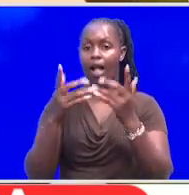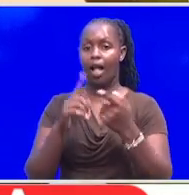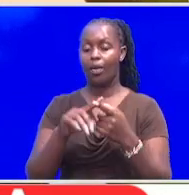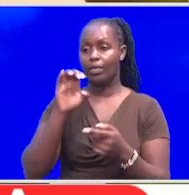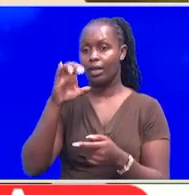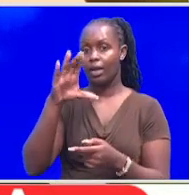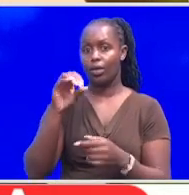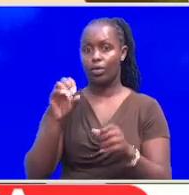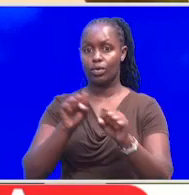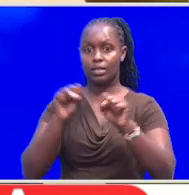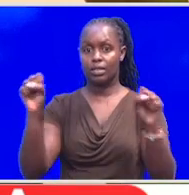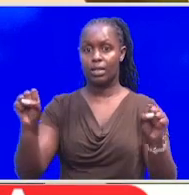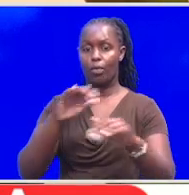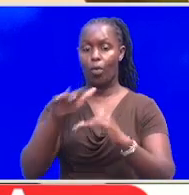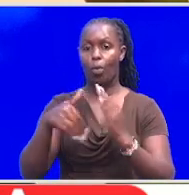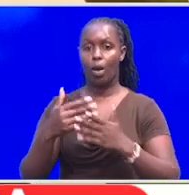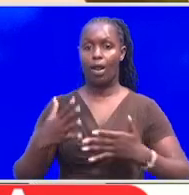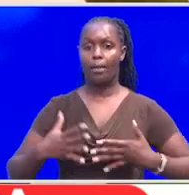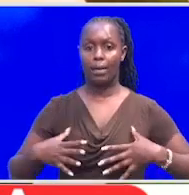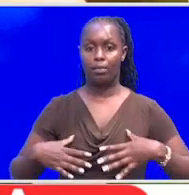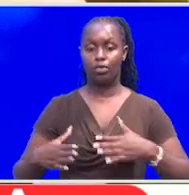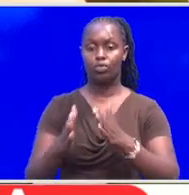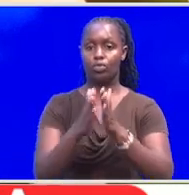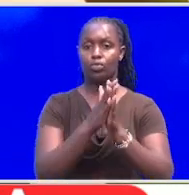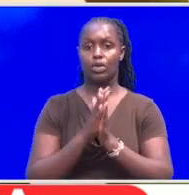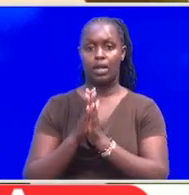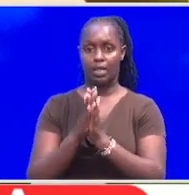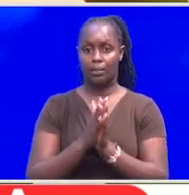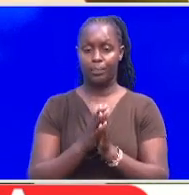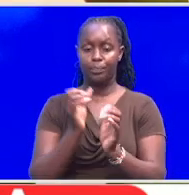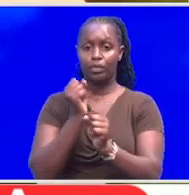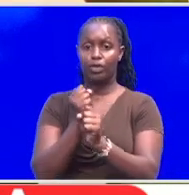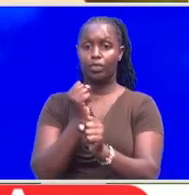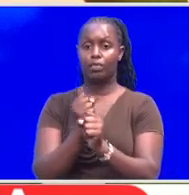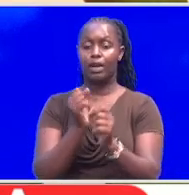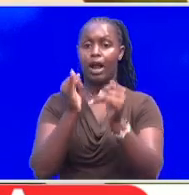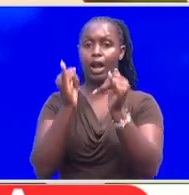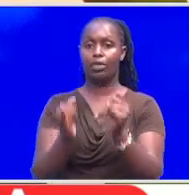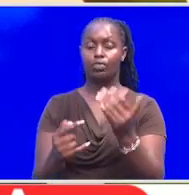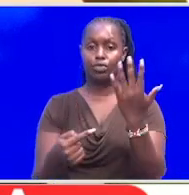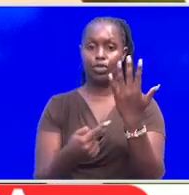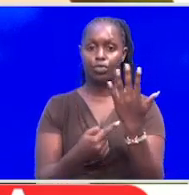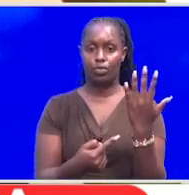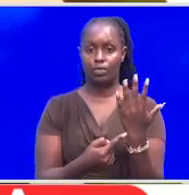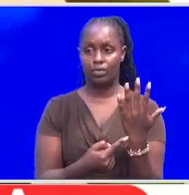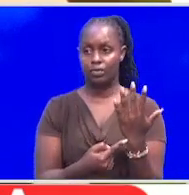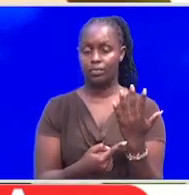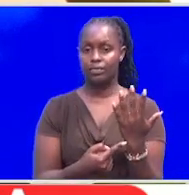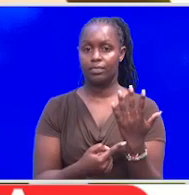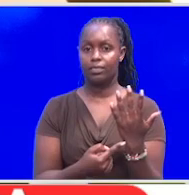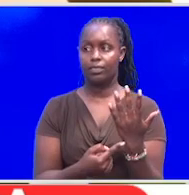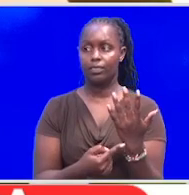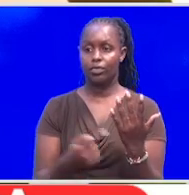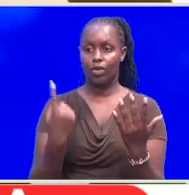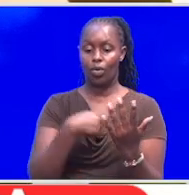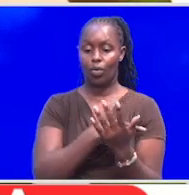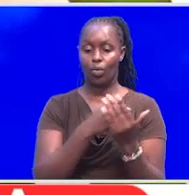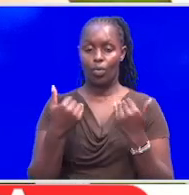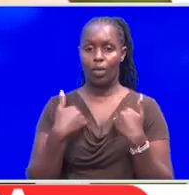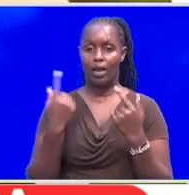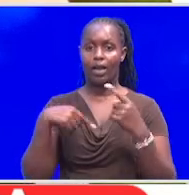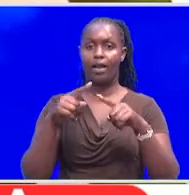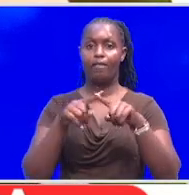everybody comes together to make a new technology work. We have a